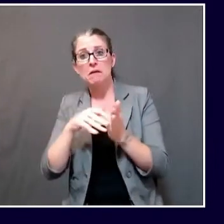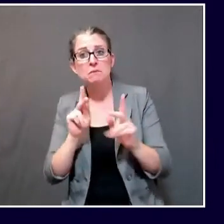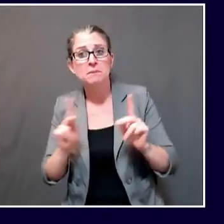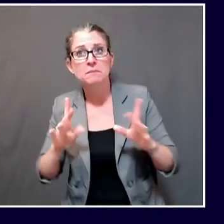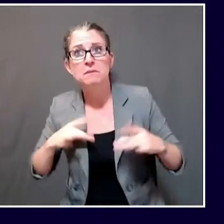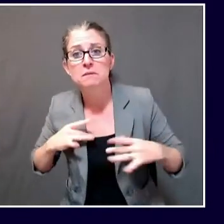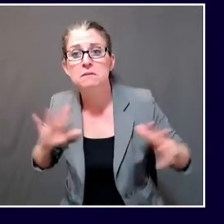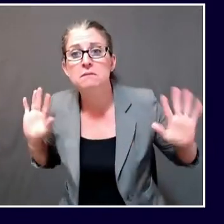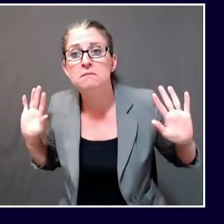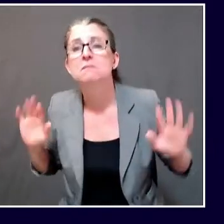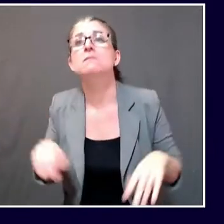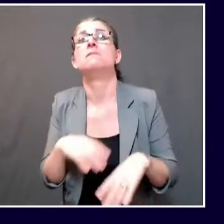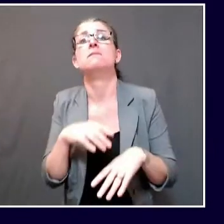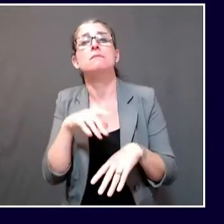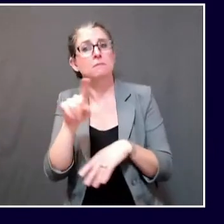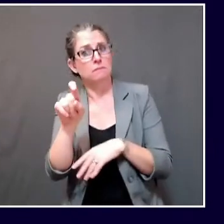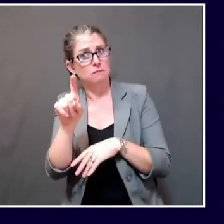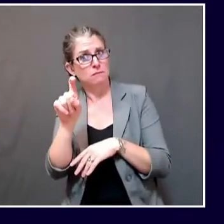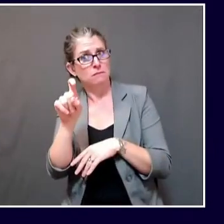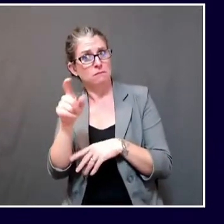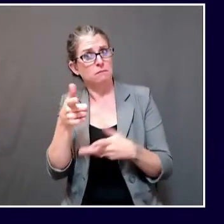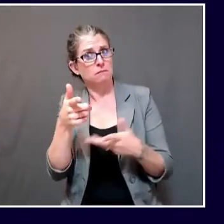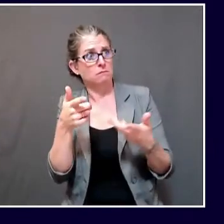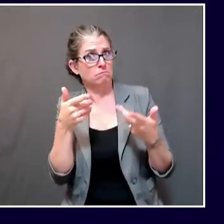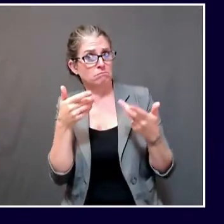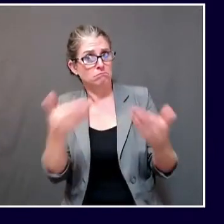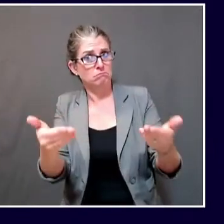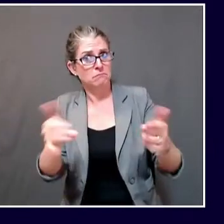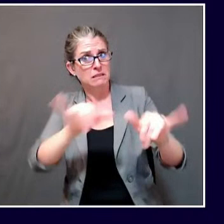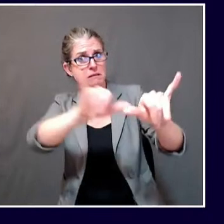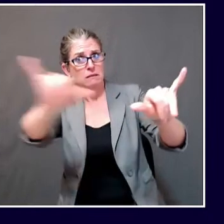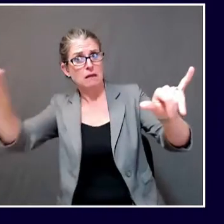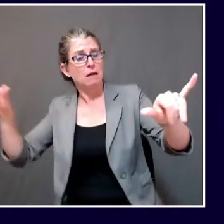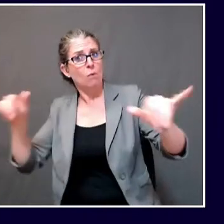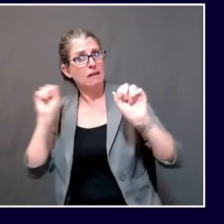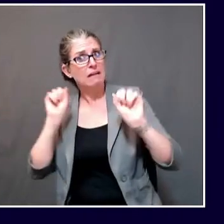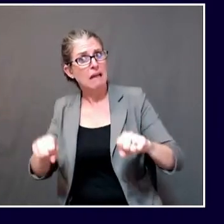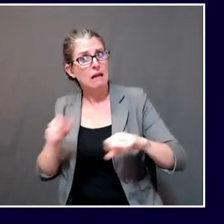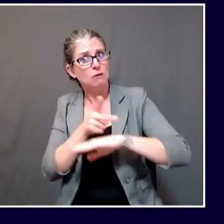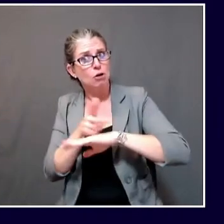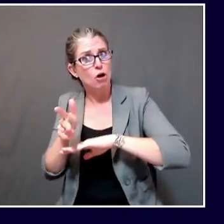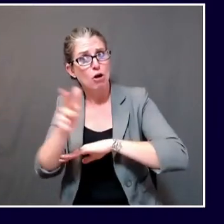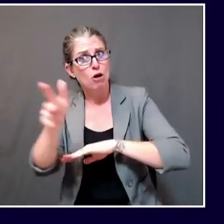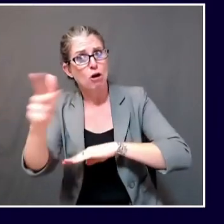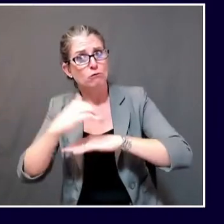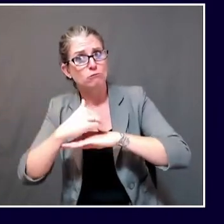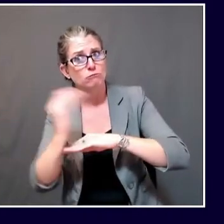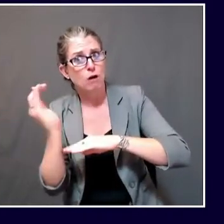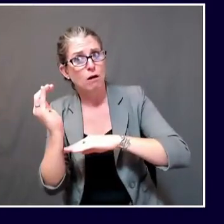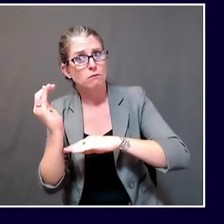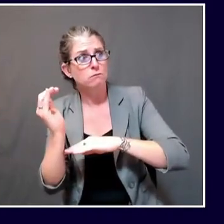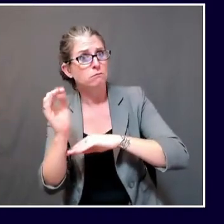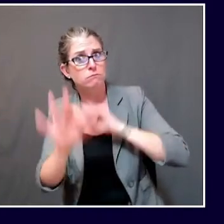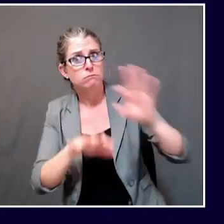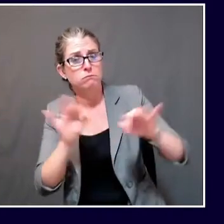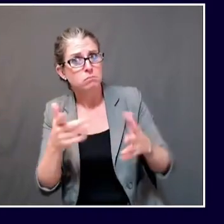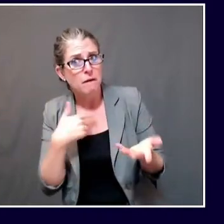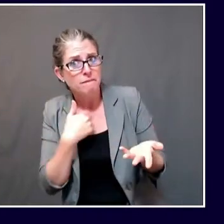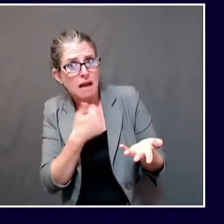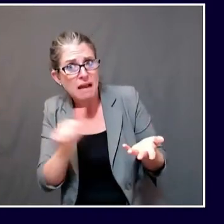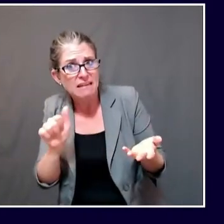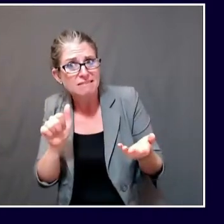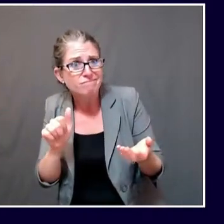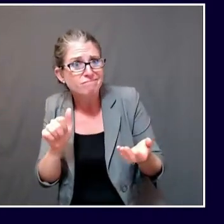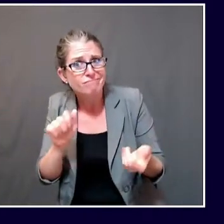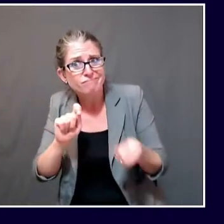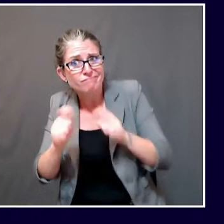sort of implied in the question, we've still got 23 days to go before Halloween is upon us. And